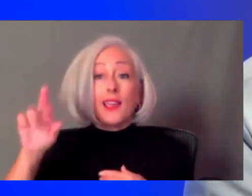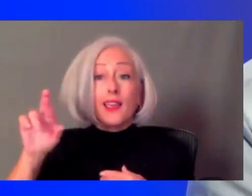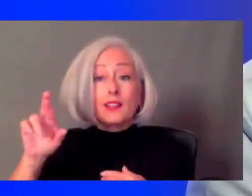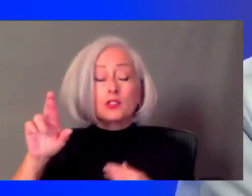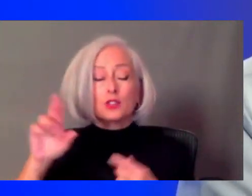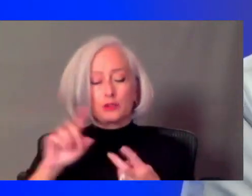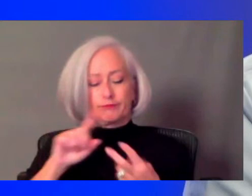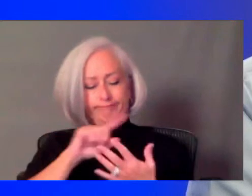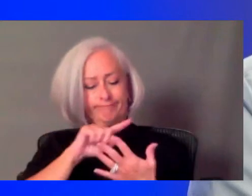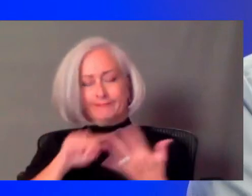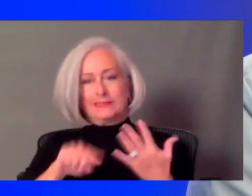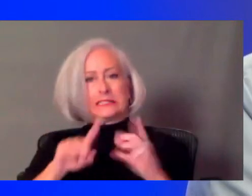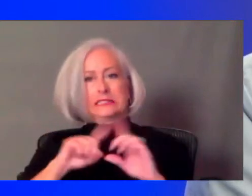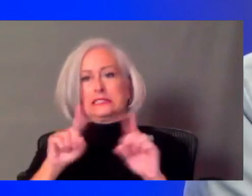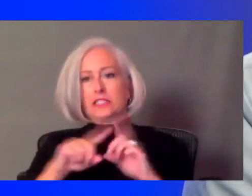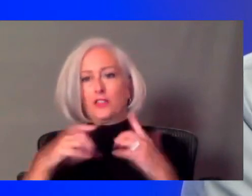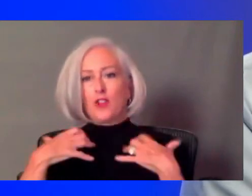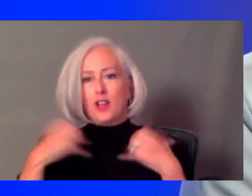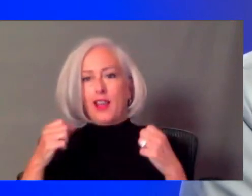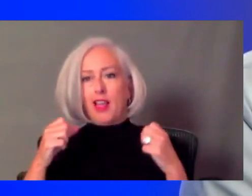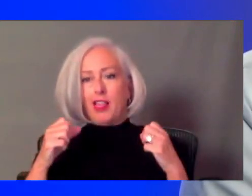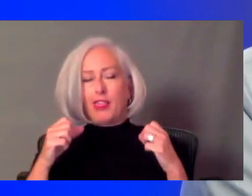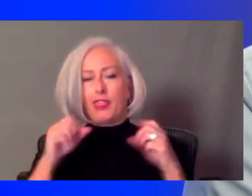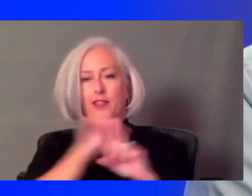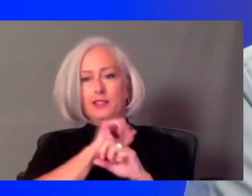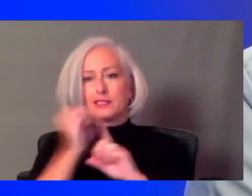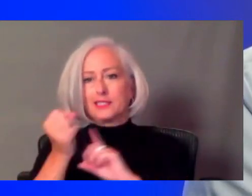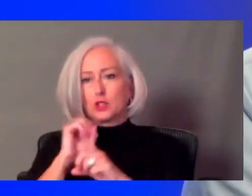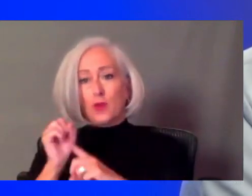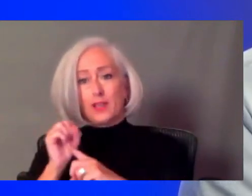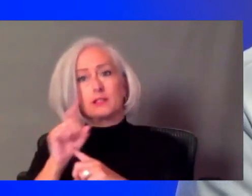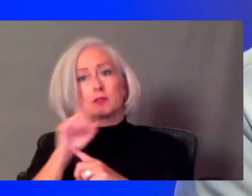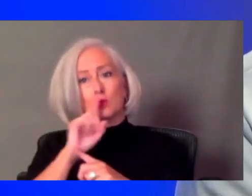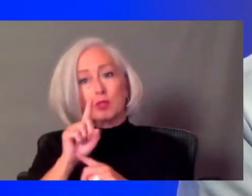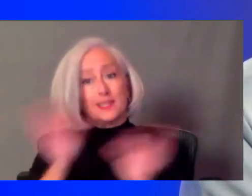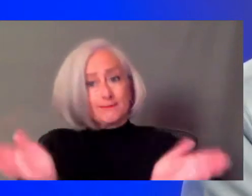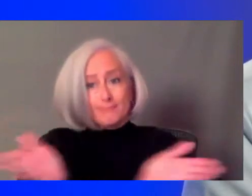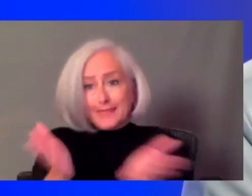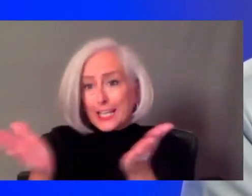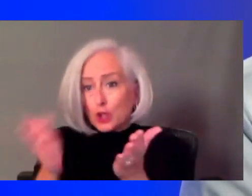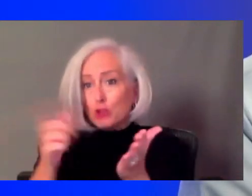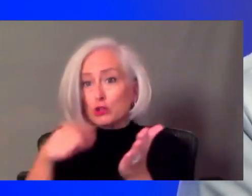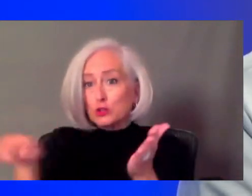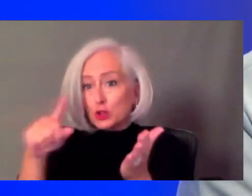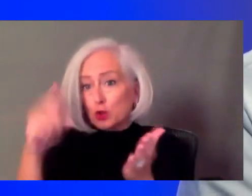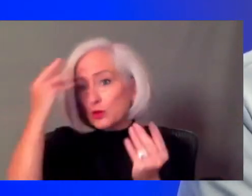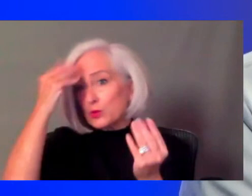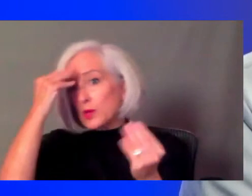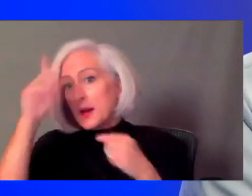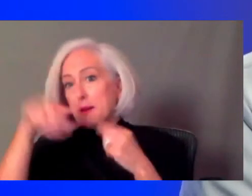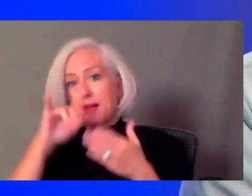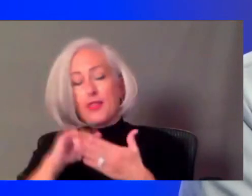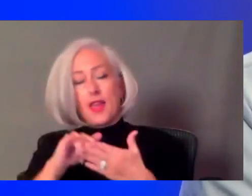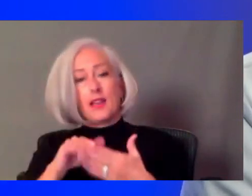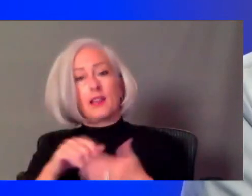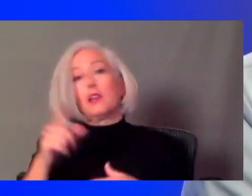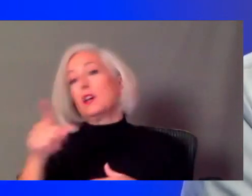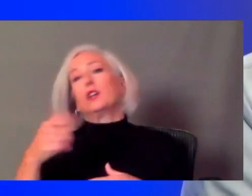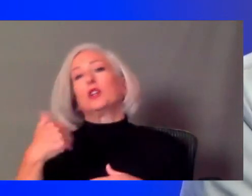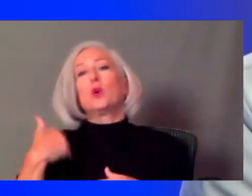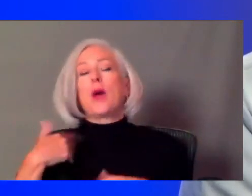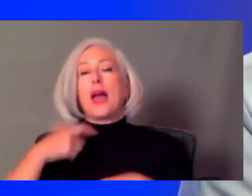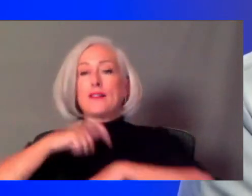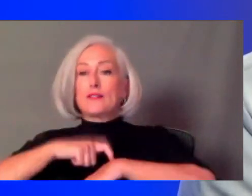and I say, why are you participating? Well, I know this might help somebody down the road, or I had